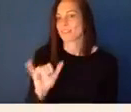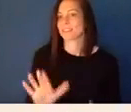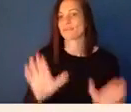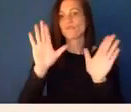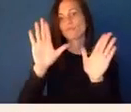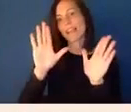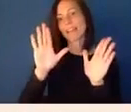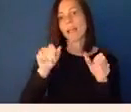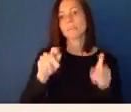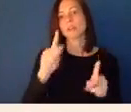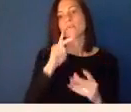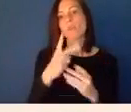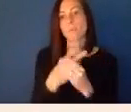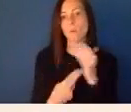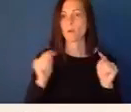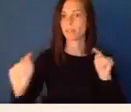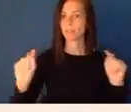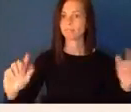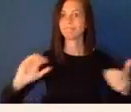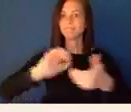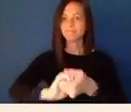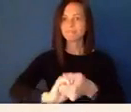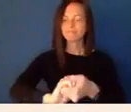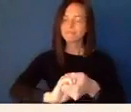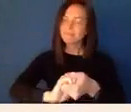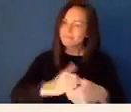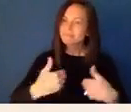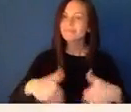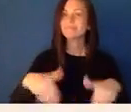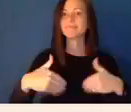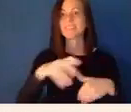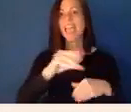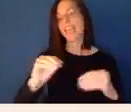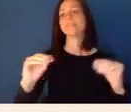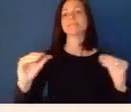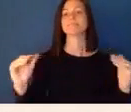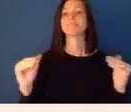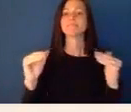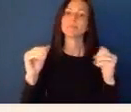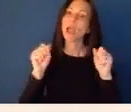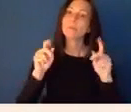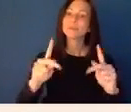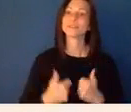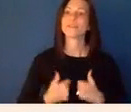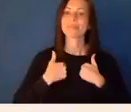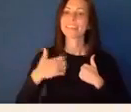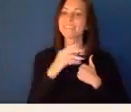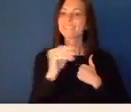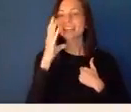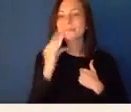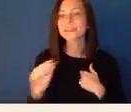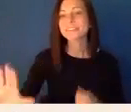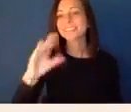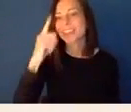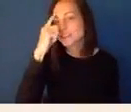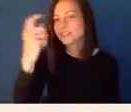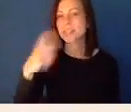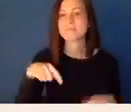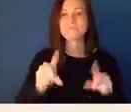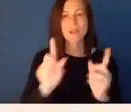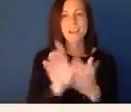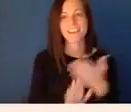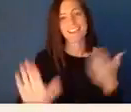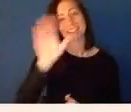sides to be able to come together and join and give everybody the opportunity to live and experience their dreams while they were in college. And so it's just a